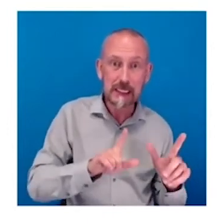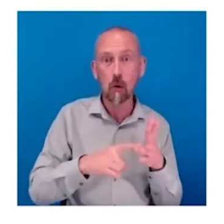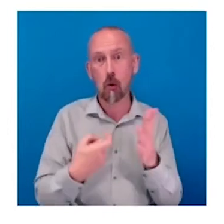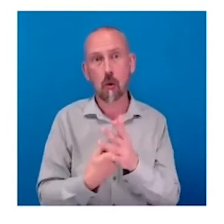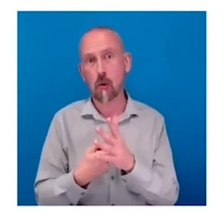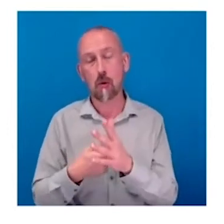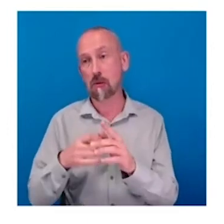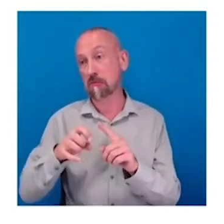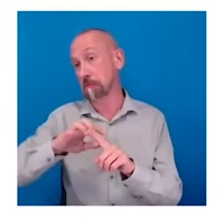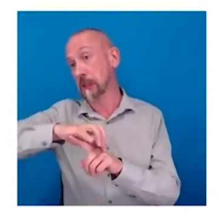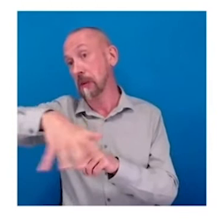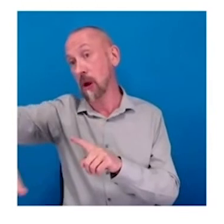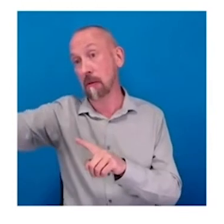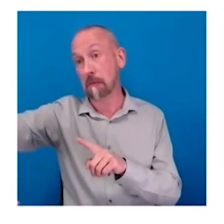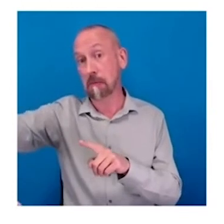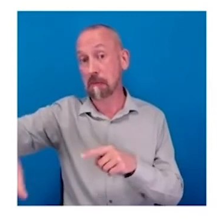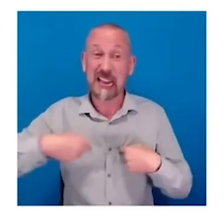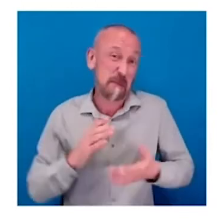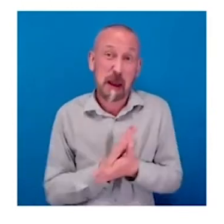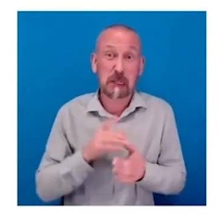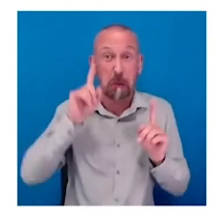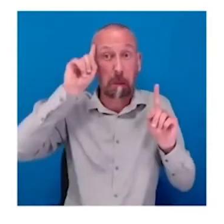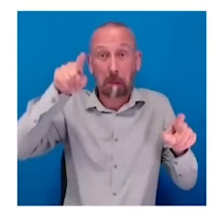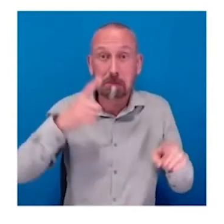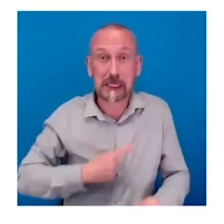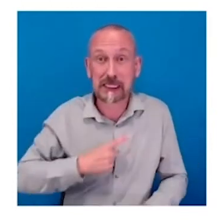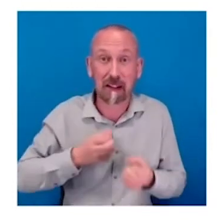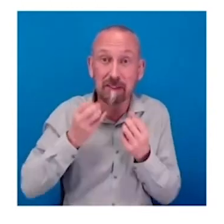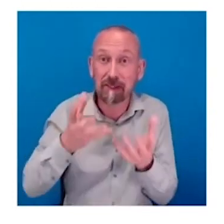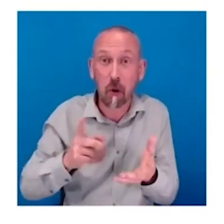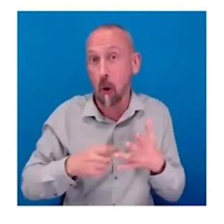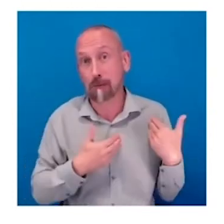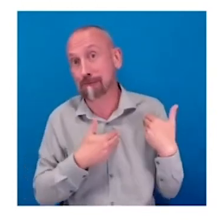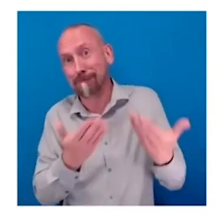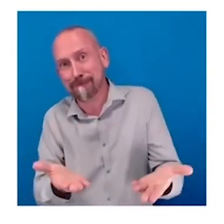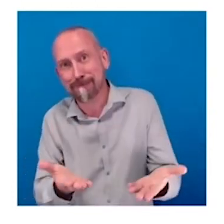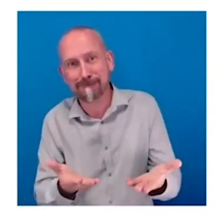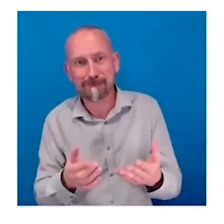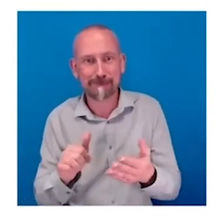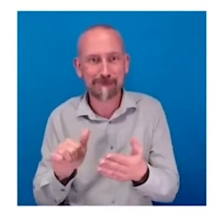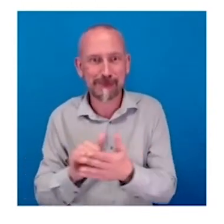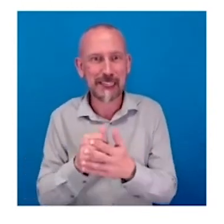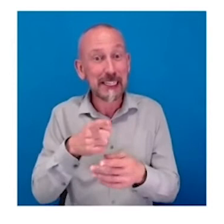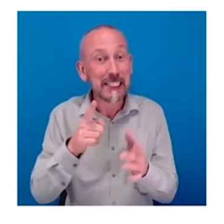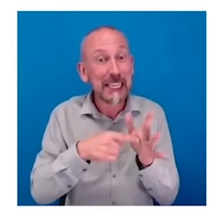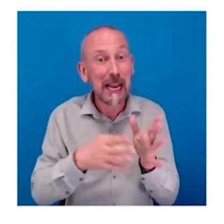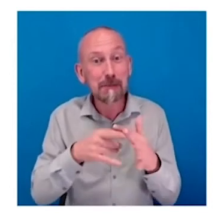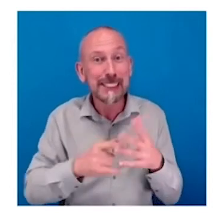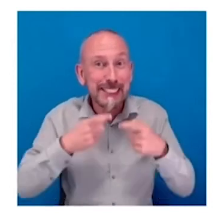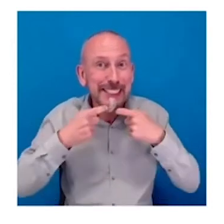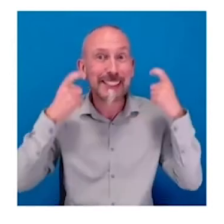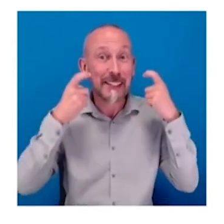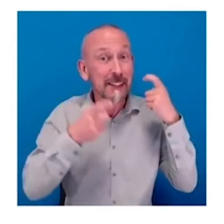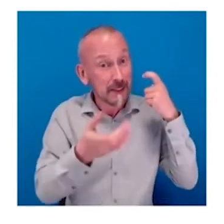I'm happy to make up an answer, but I'm also happy to defer to my esteemed panel members. James, you're looking cheerful. Do you want to say something?